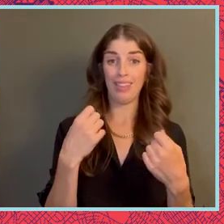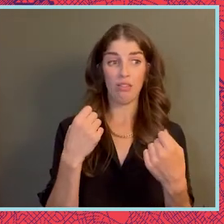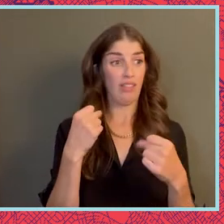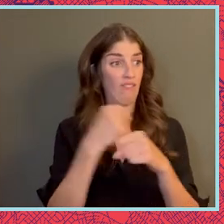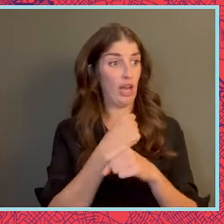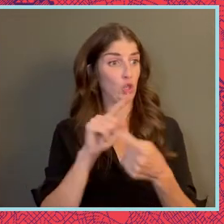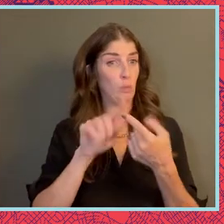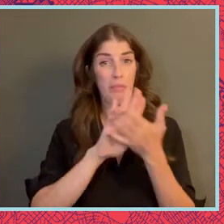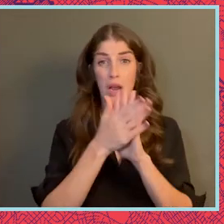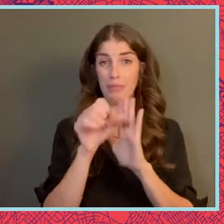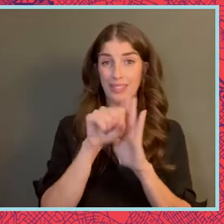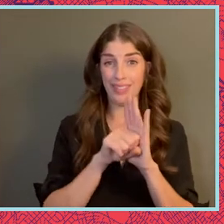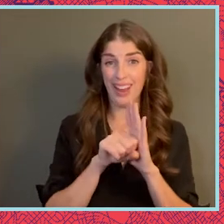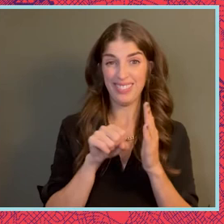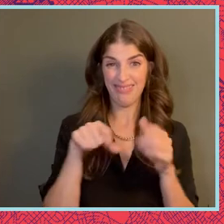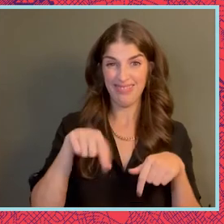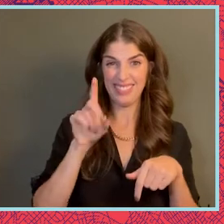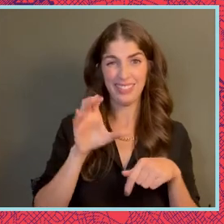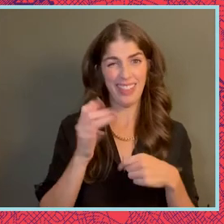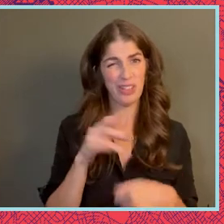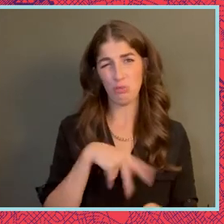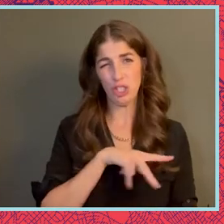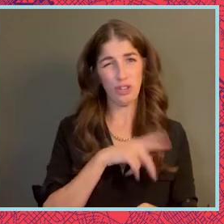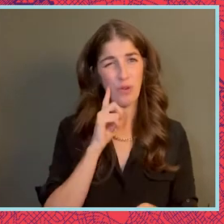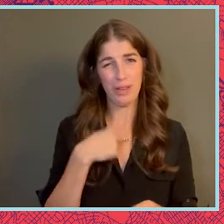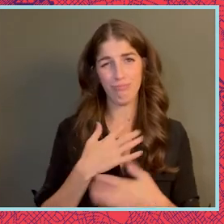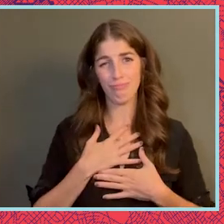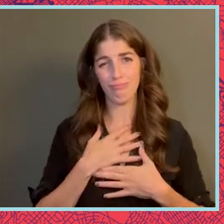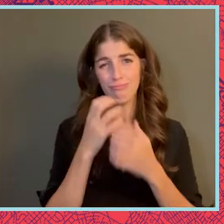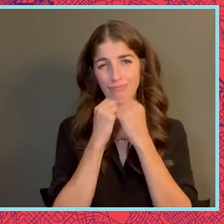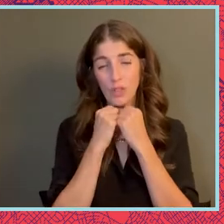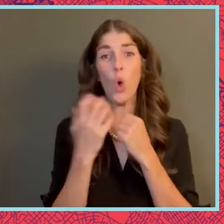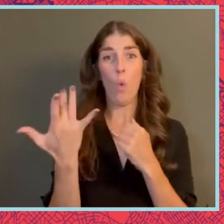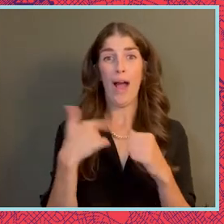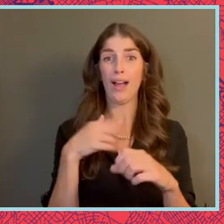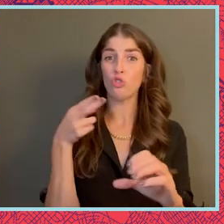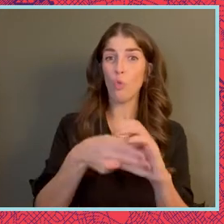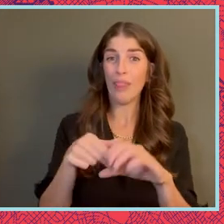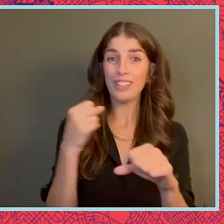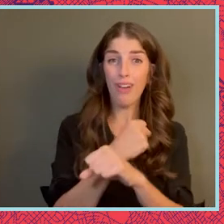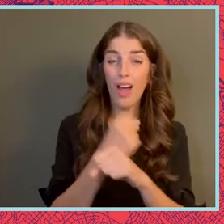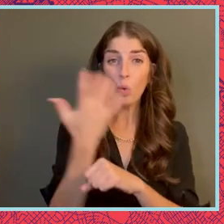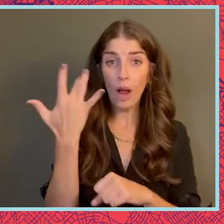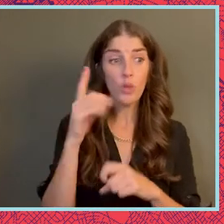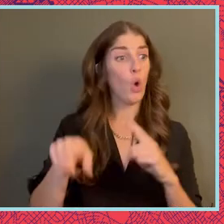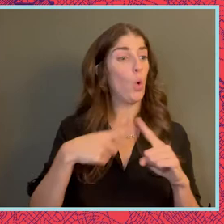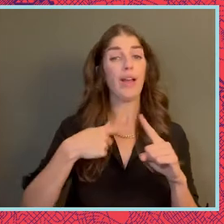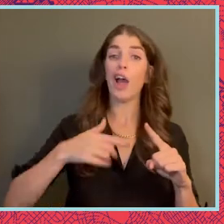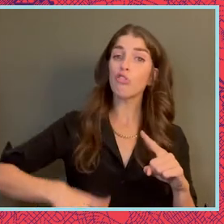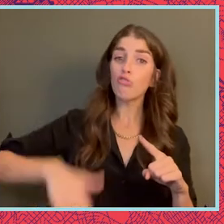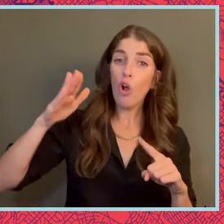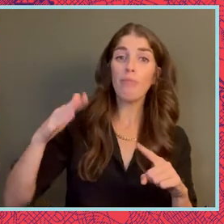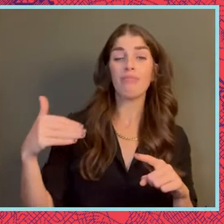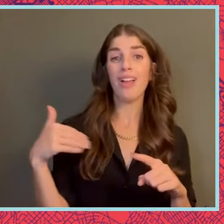for me, the fight for D.C. statehood, it's personal. It's rooted into the reasons why I'm a part of this fight is because